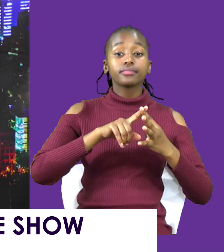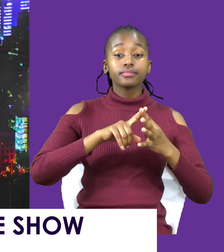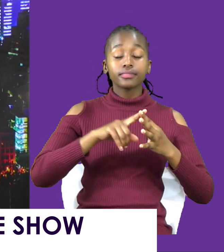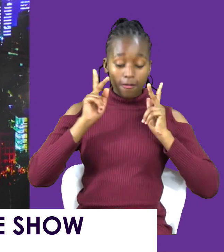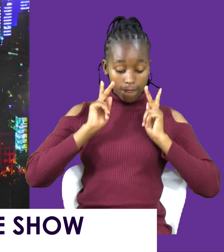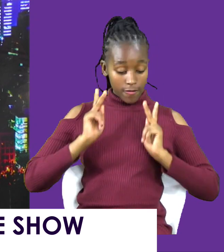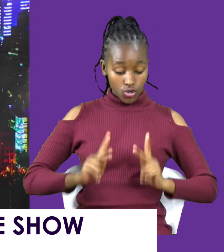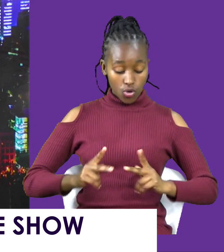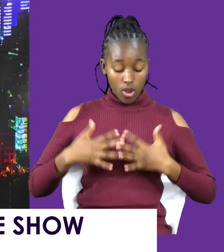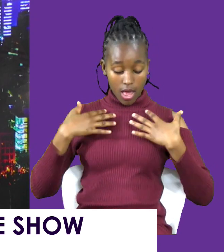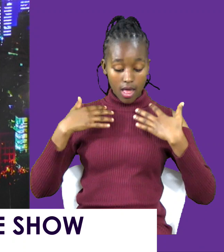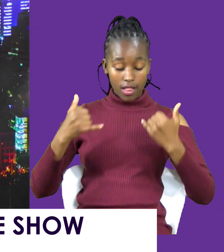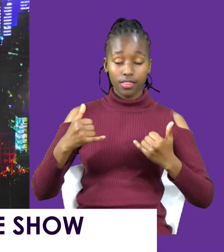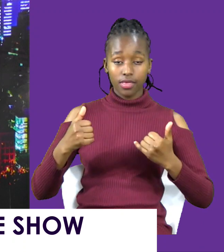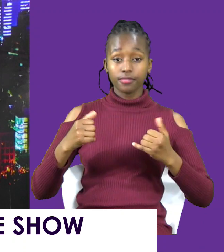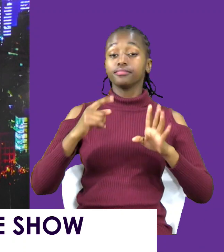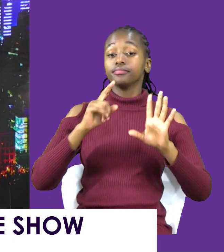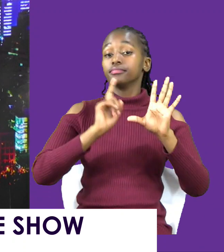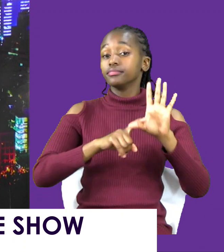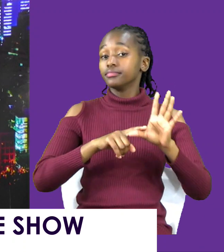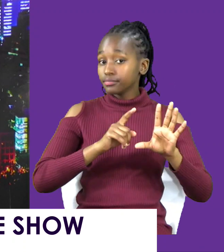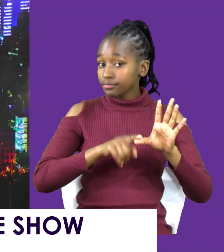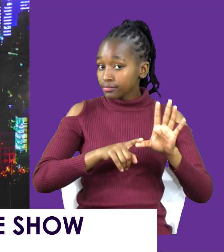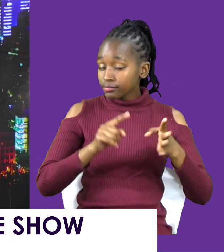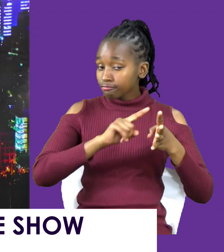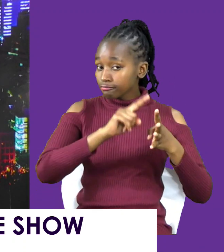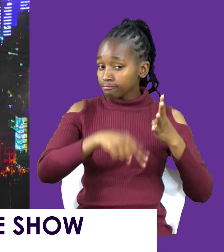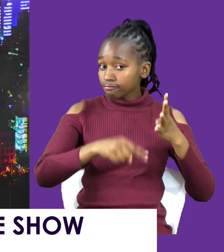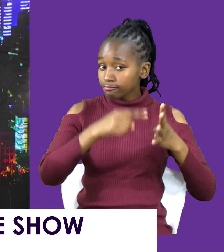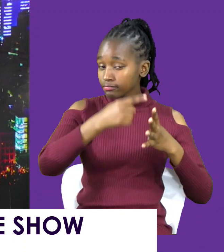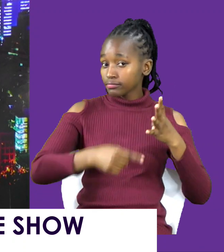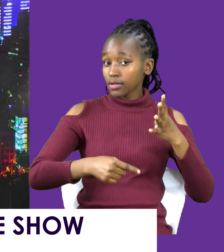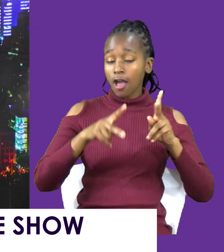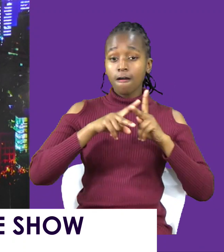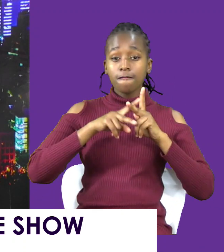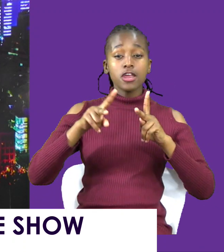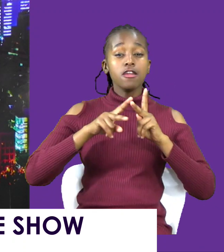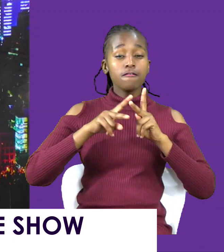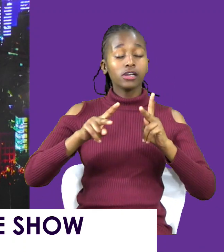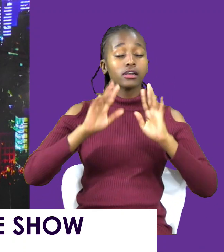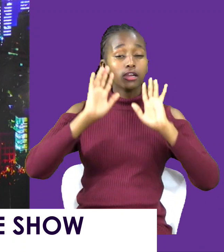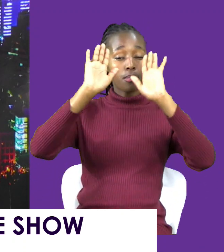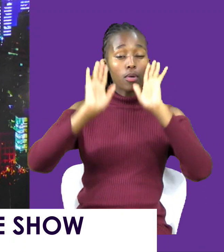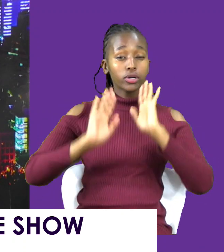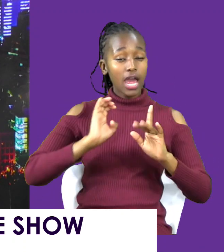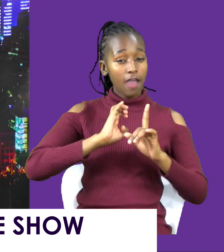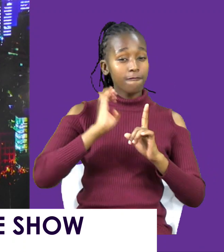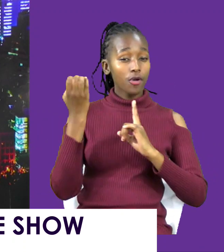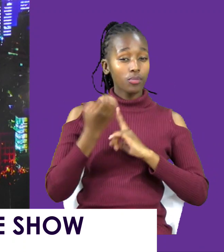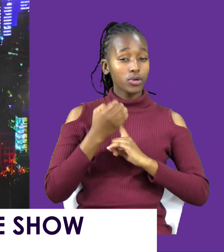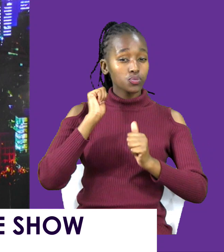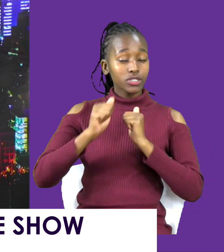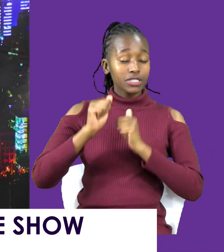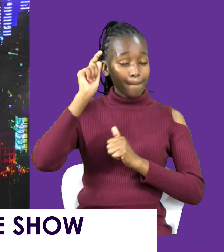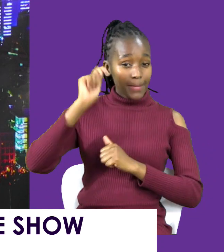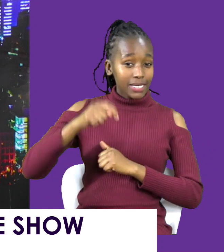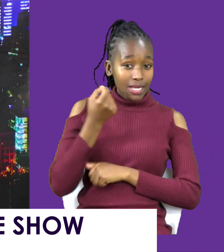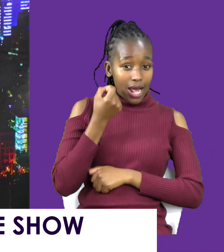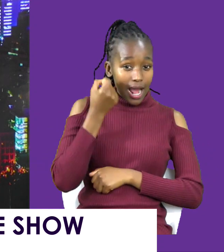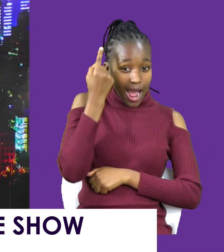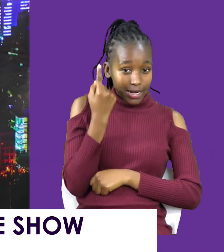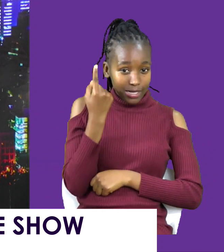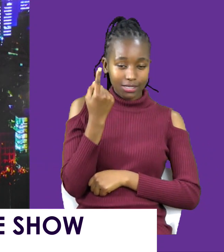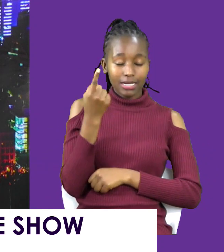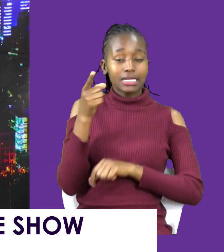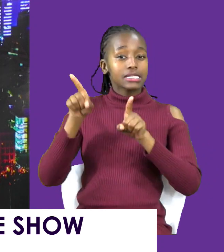physical health environment. You need to understand the importance of environments in 2024 for a winning